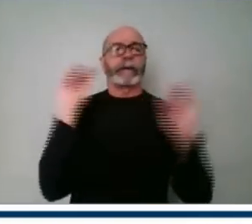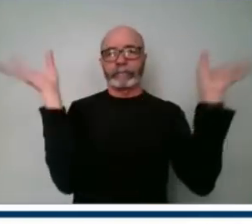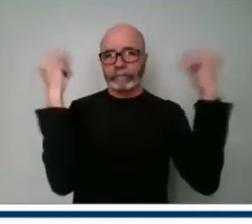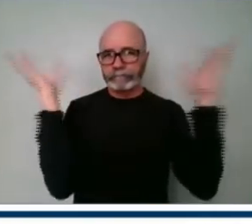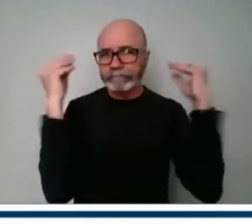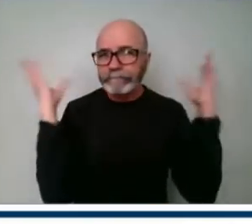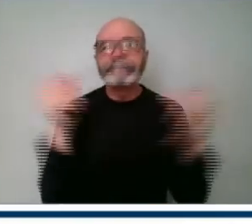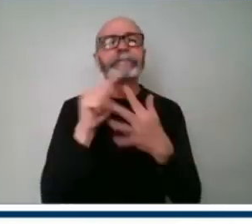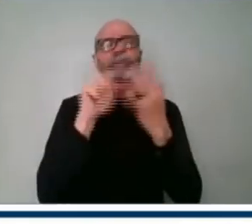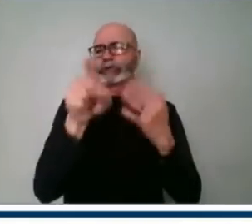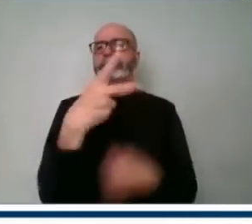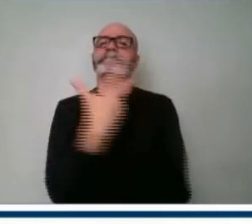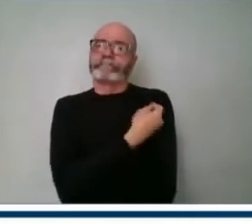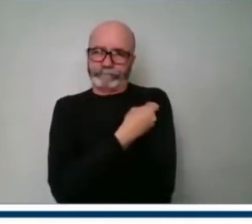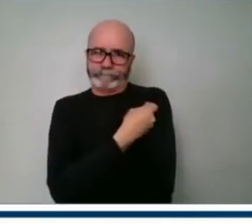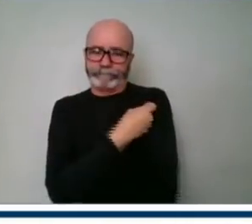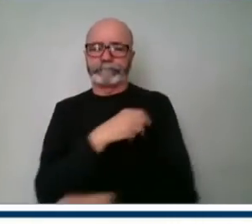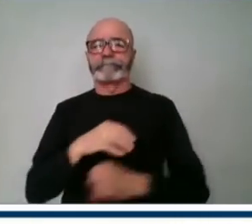Bosquet.